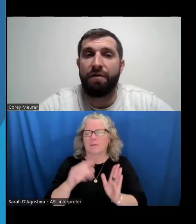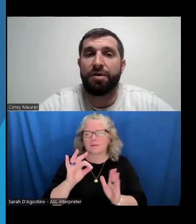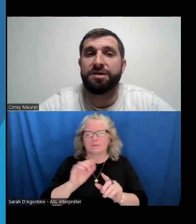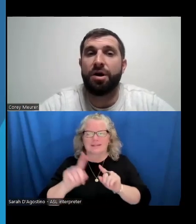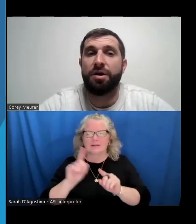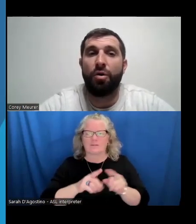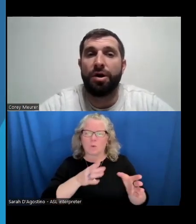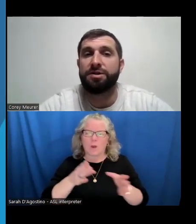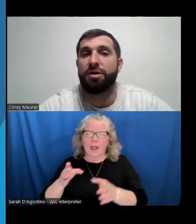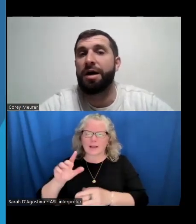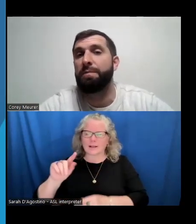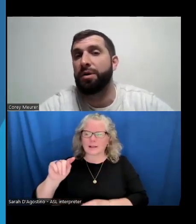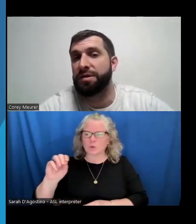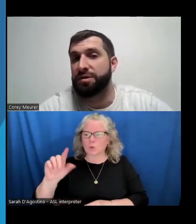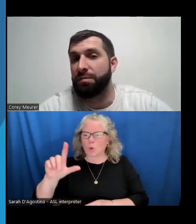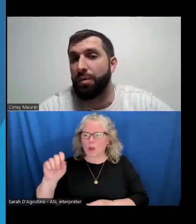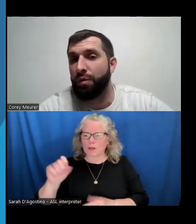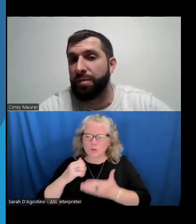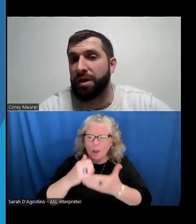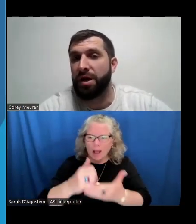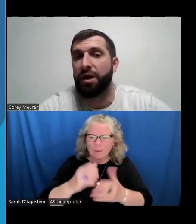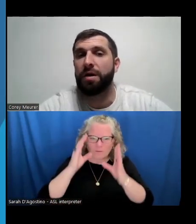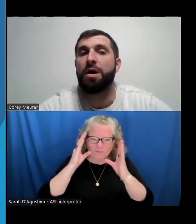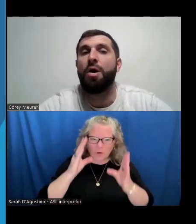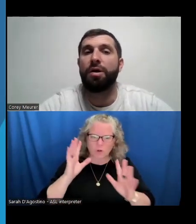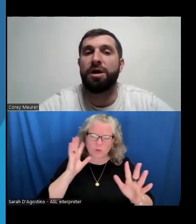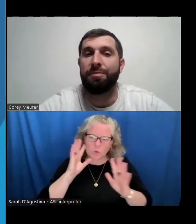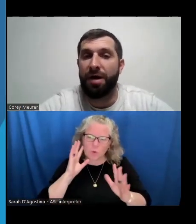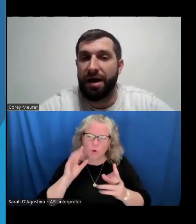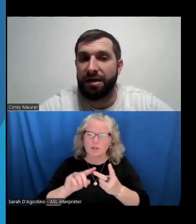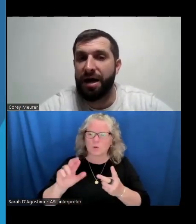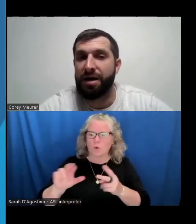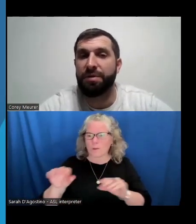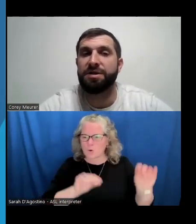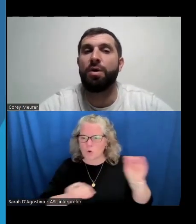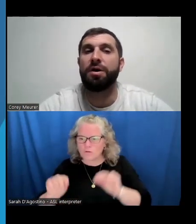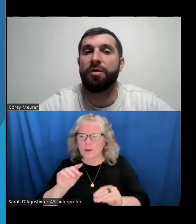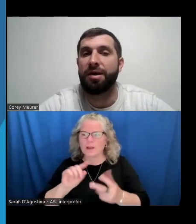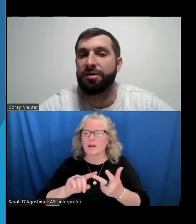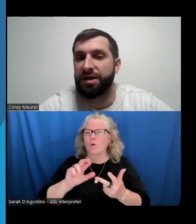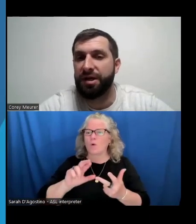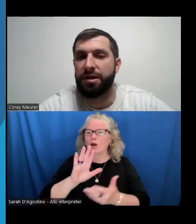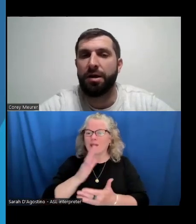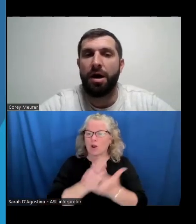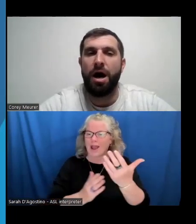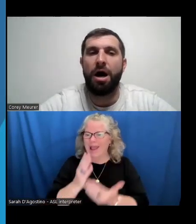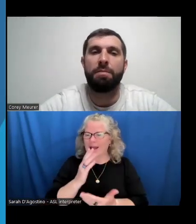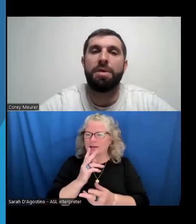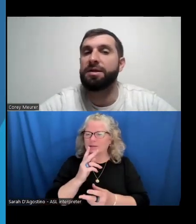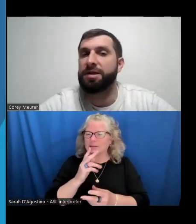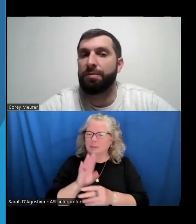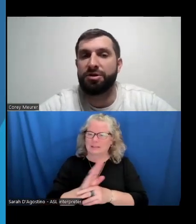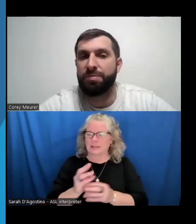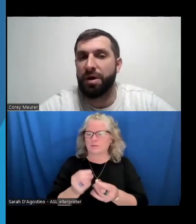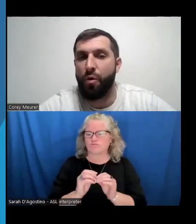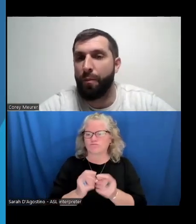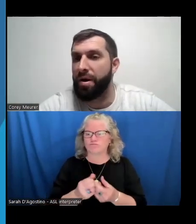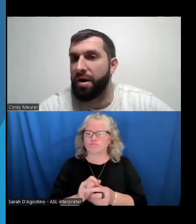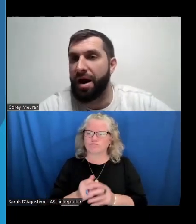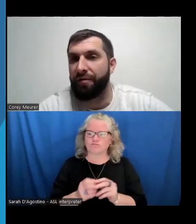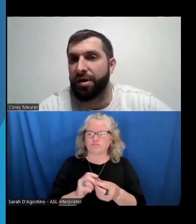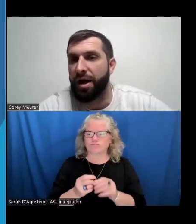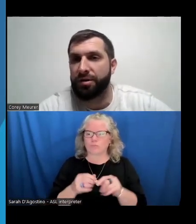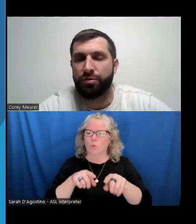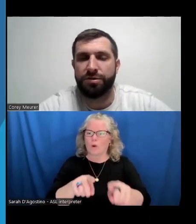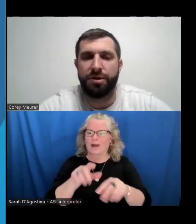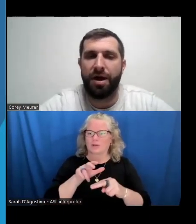maybe focus on noise, or kind of build in some movement here, or keep your hands kind of busy while you're at your seat. And some can just be incorporated